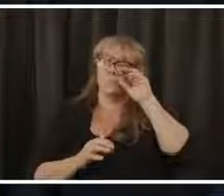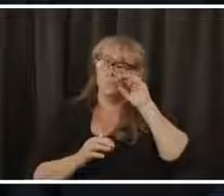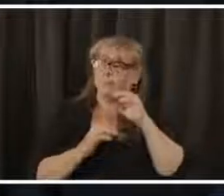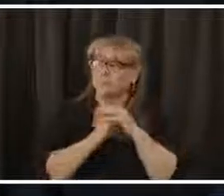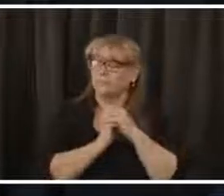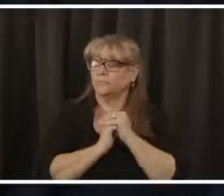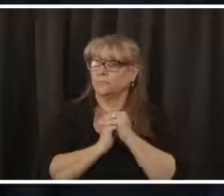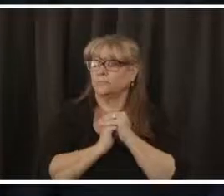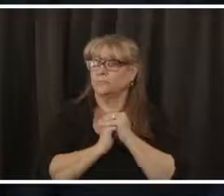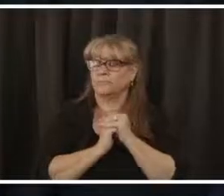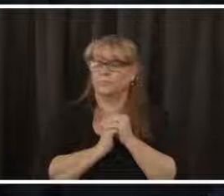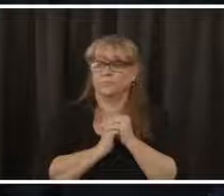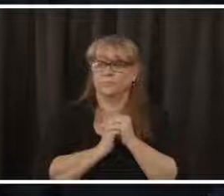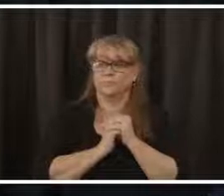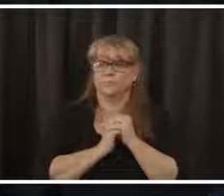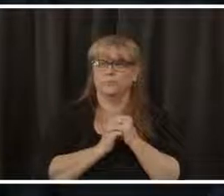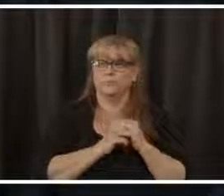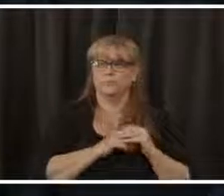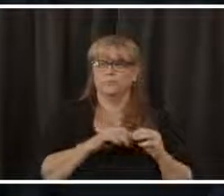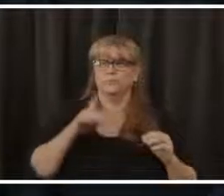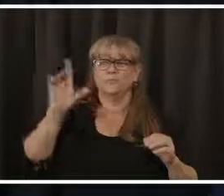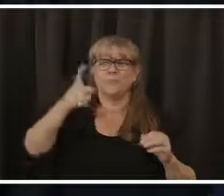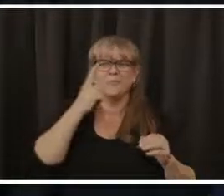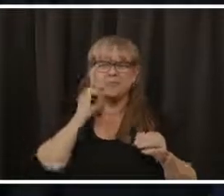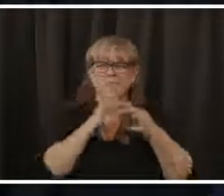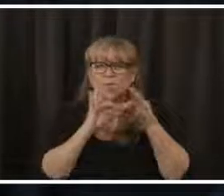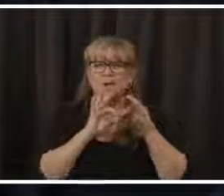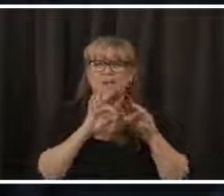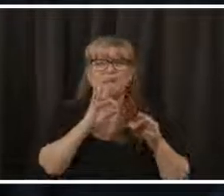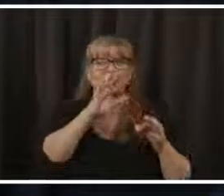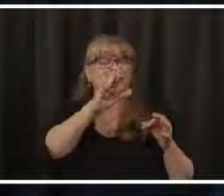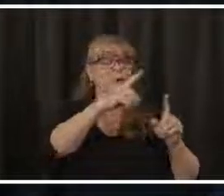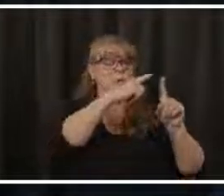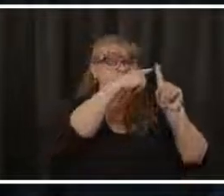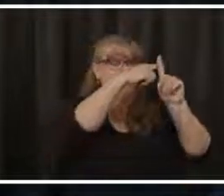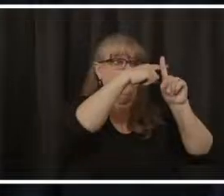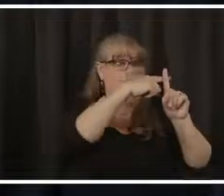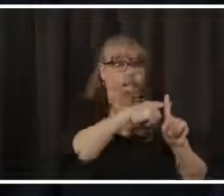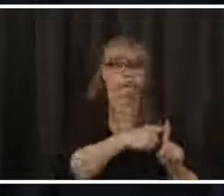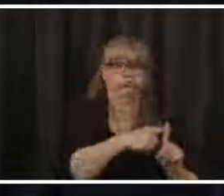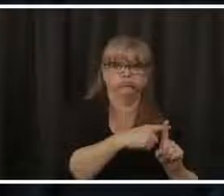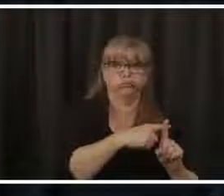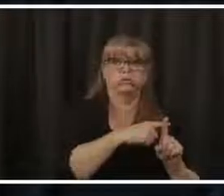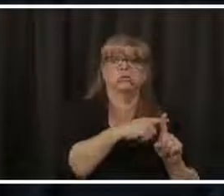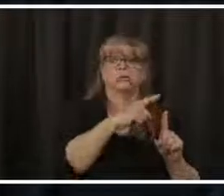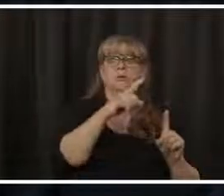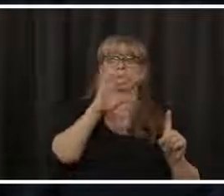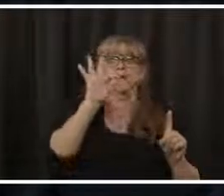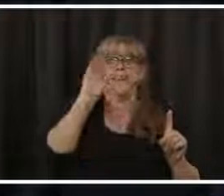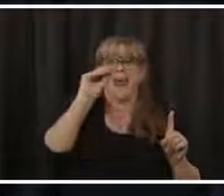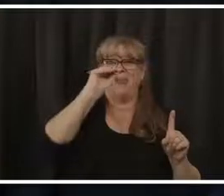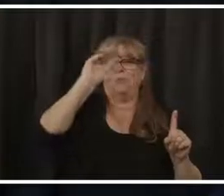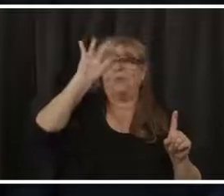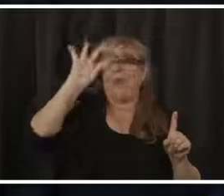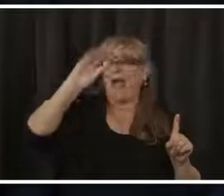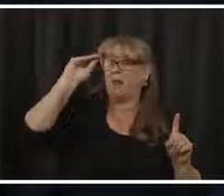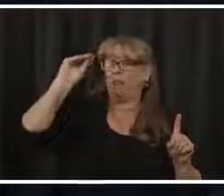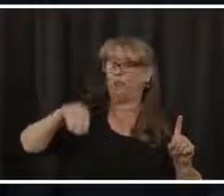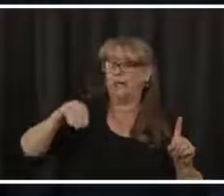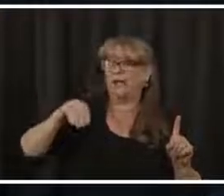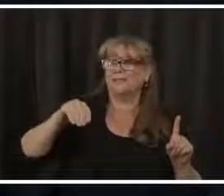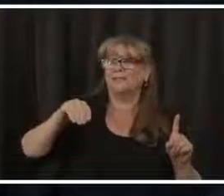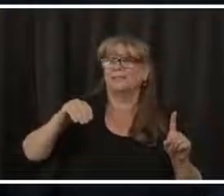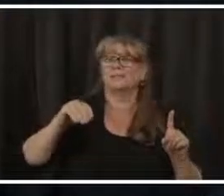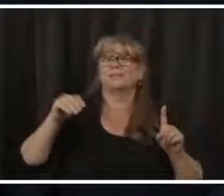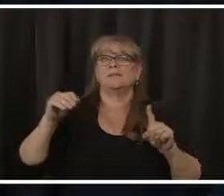I think I heard you say the positivity rate was above 9%? Today, yeah. And hospitalization above 600. Do you have a sense of what's